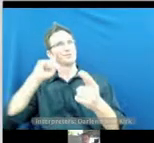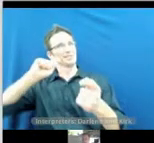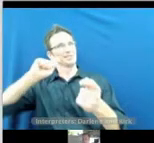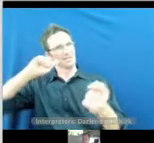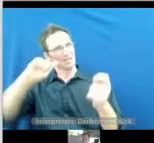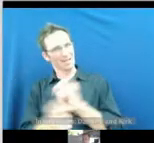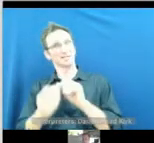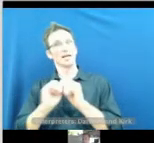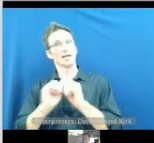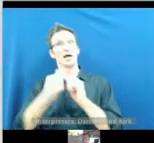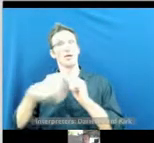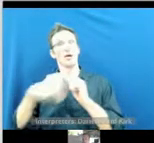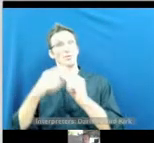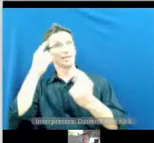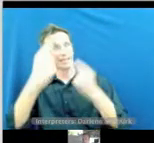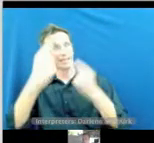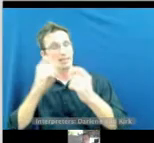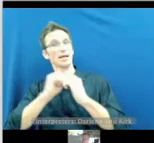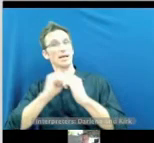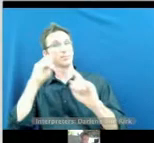pedagogy.